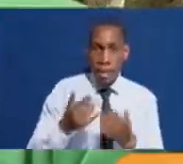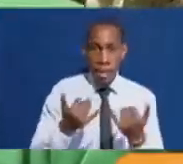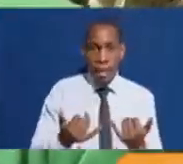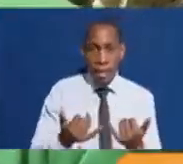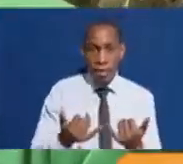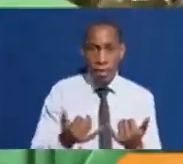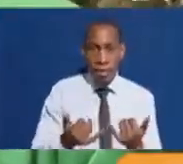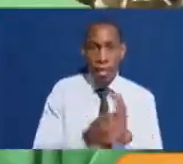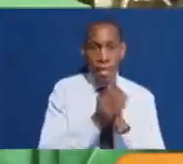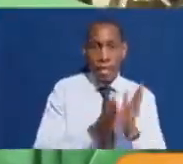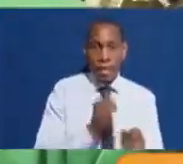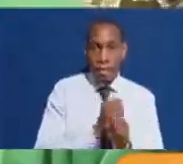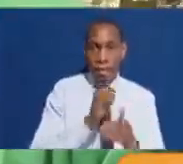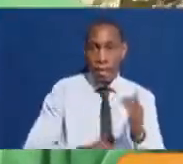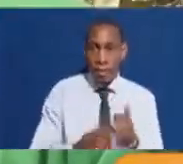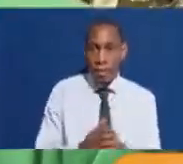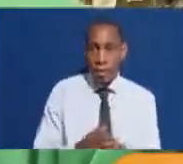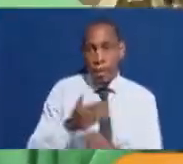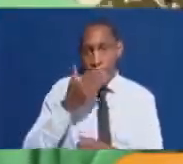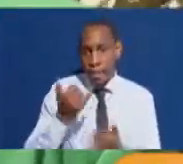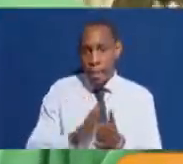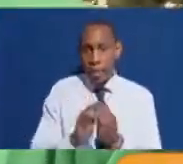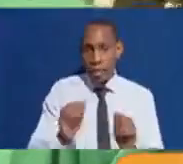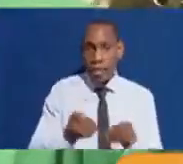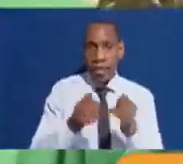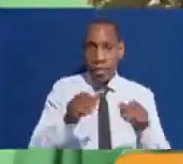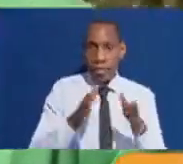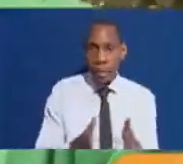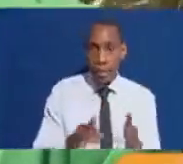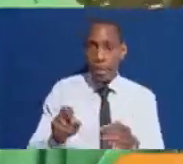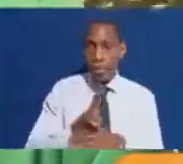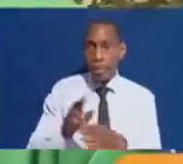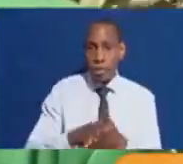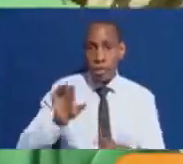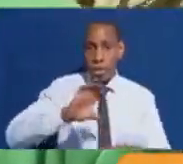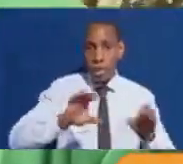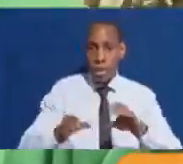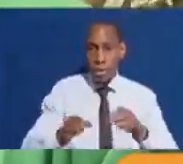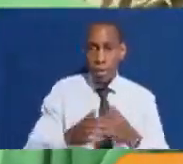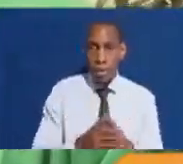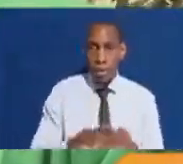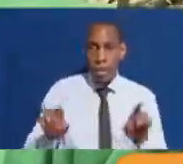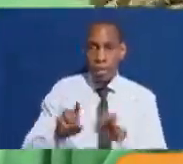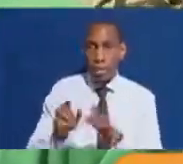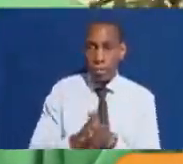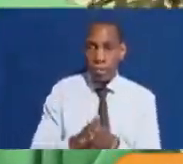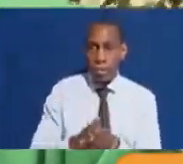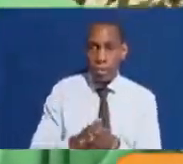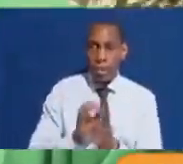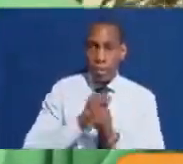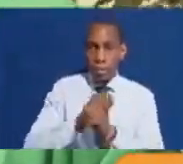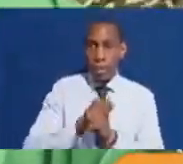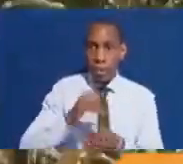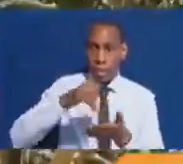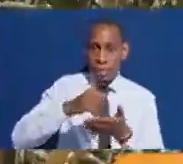the scientists have done, they said, why can't we save the farmer from using the chemical, the sprays, and put that protection within